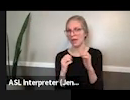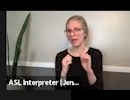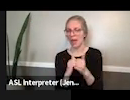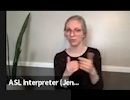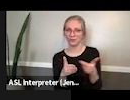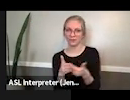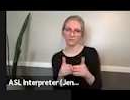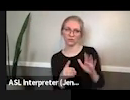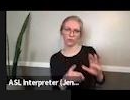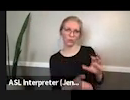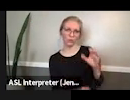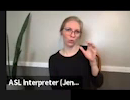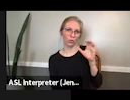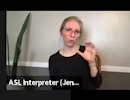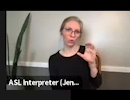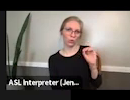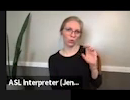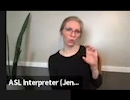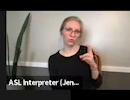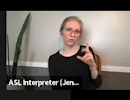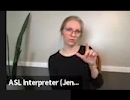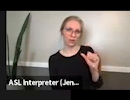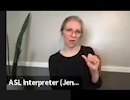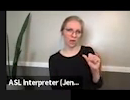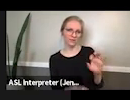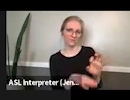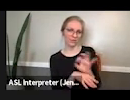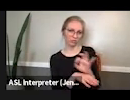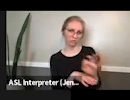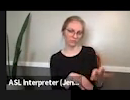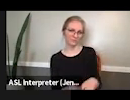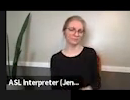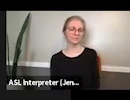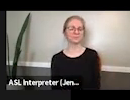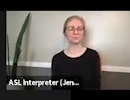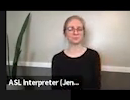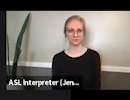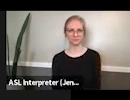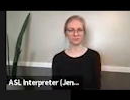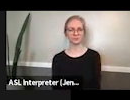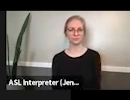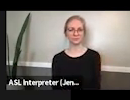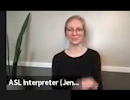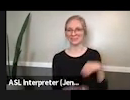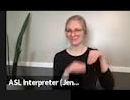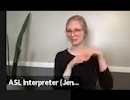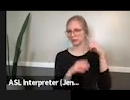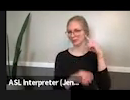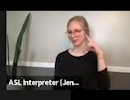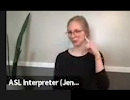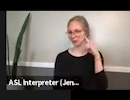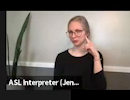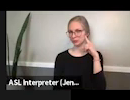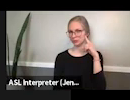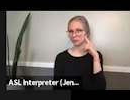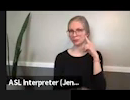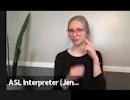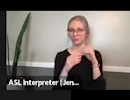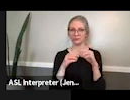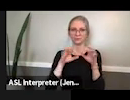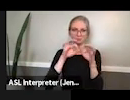is functioning, all right? And this is that part of the inner ear that has rows of hair